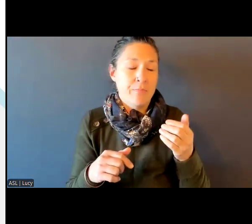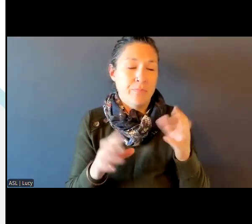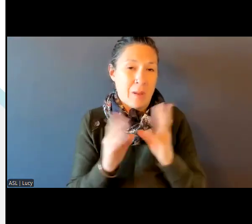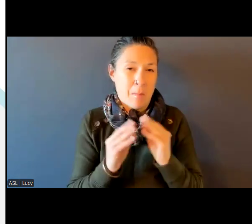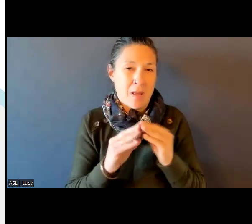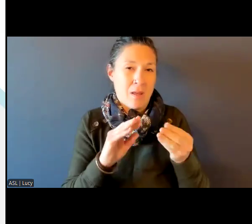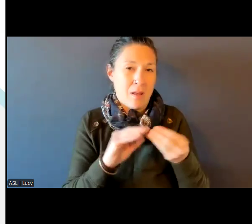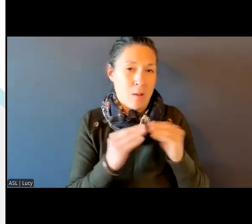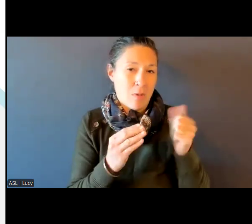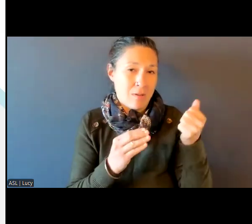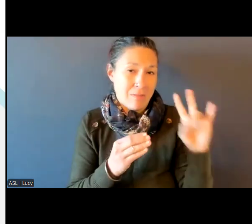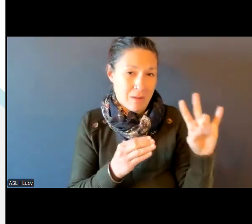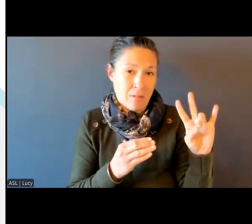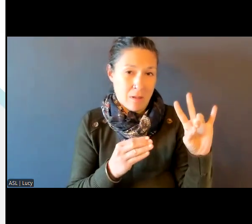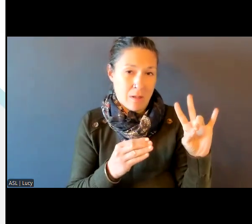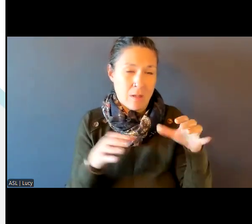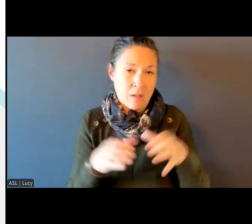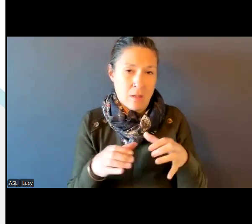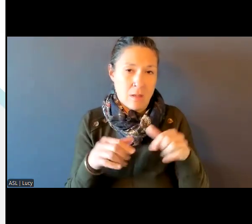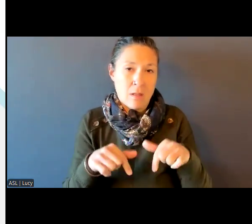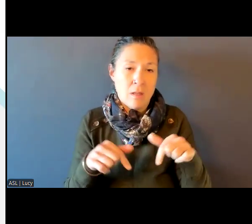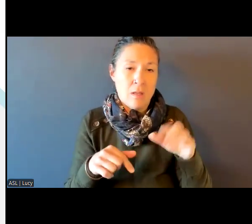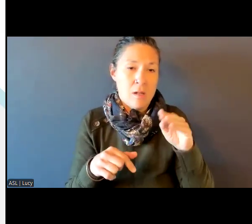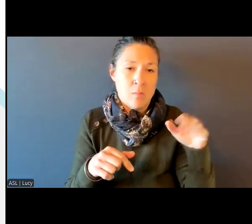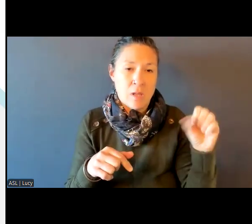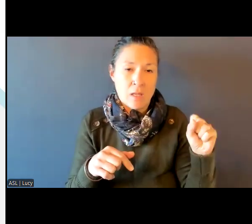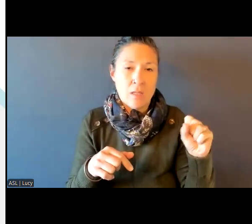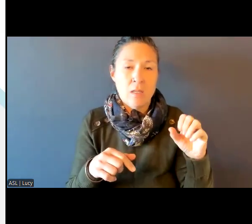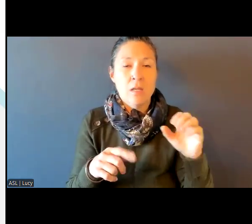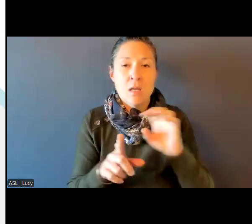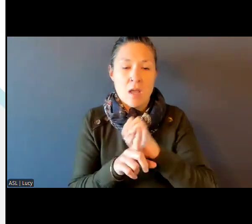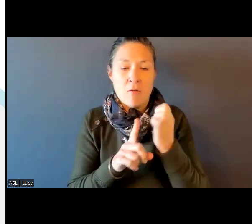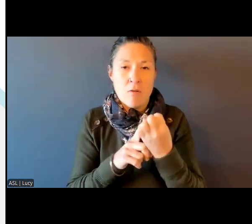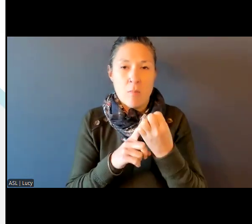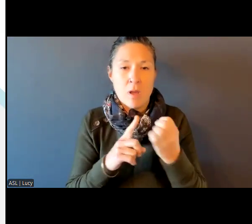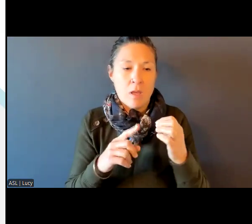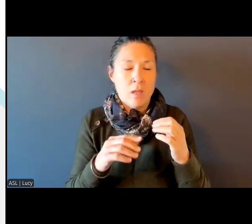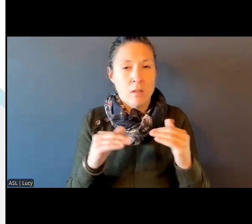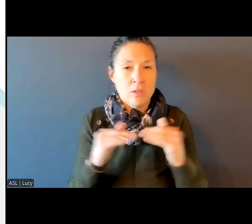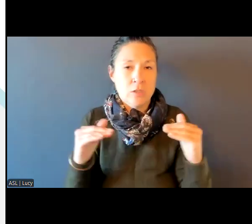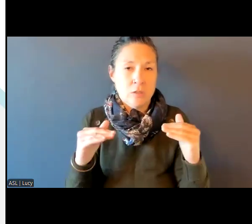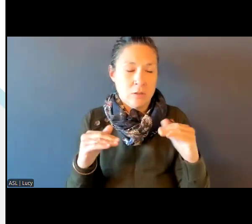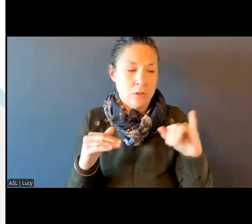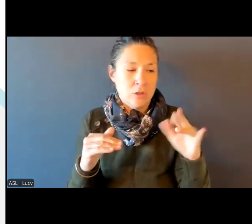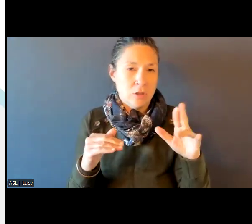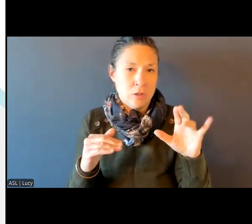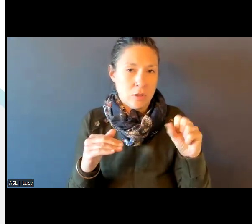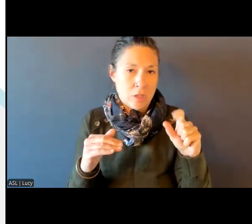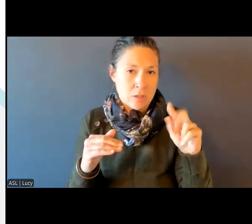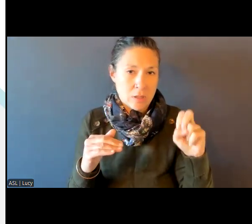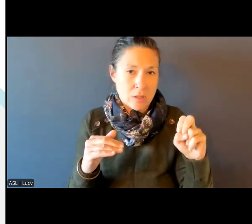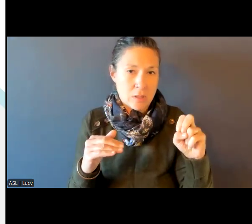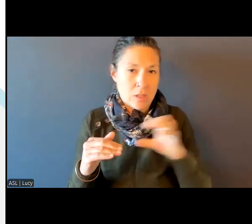meeting number 17 of the Massachusetts Environmental Justice Council. But before I